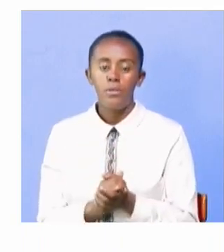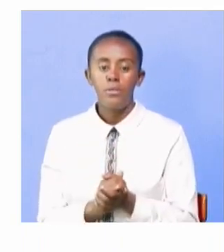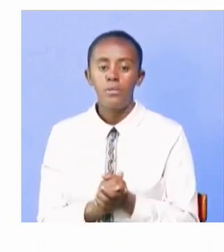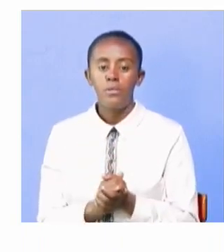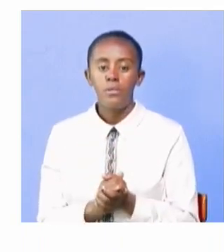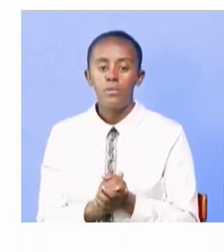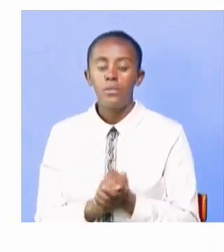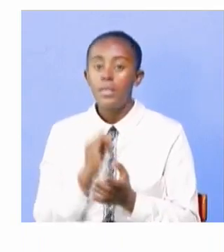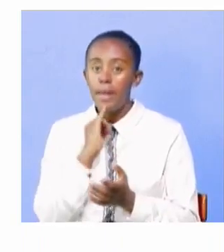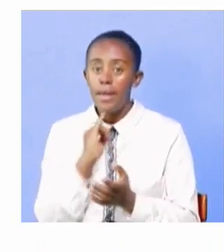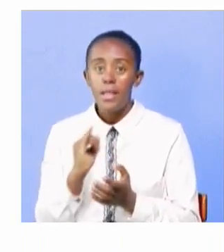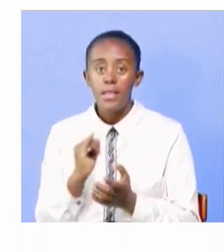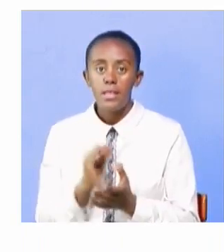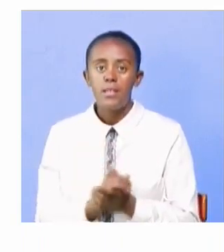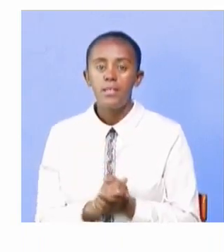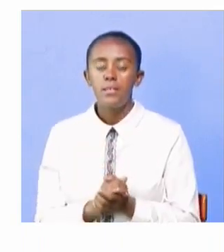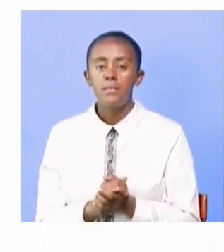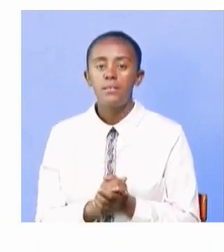is